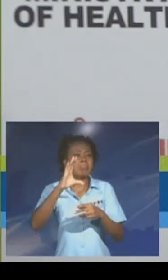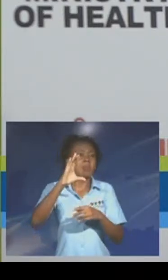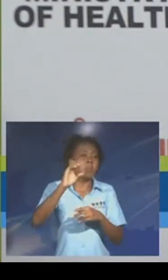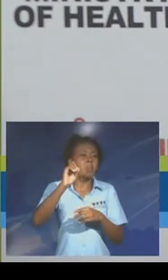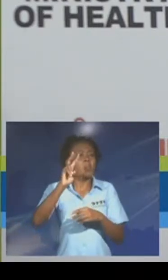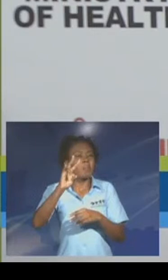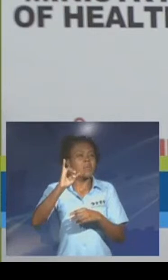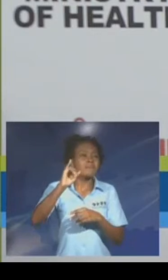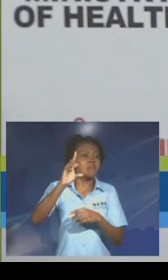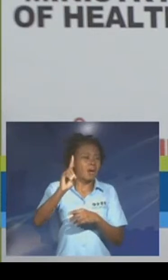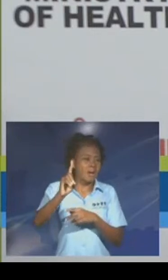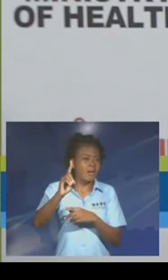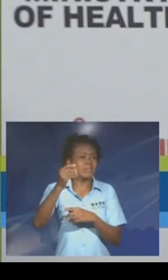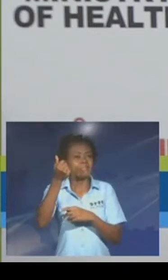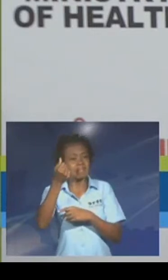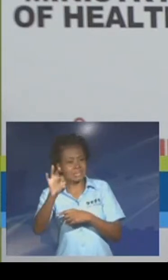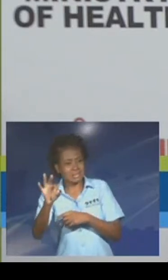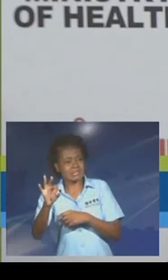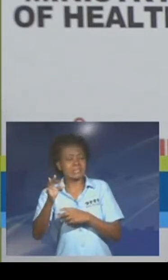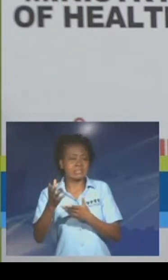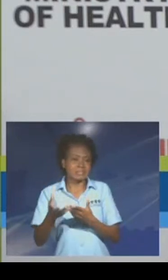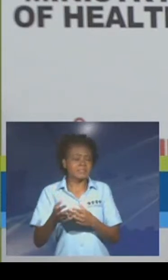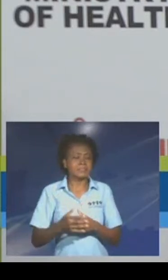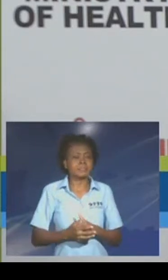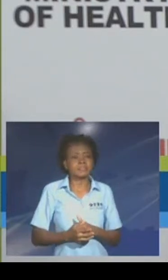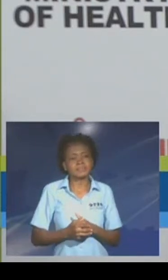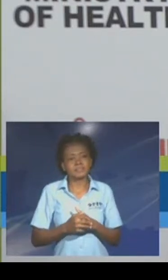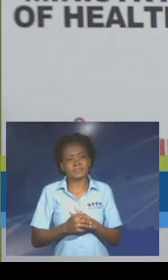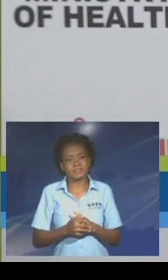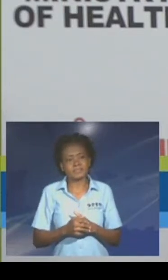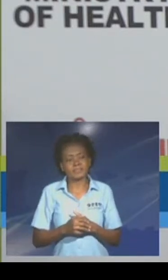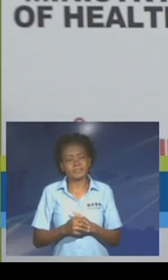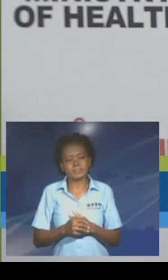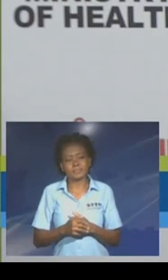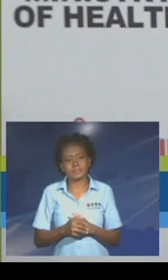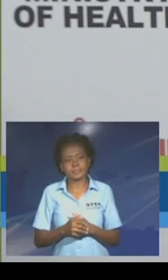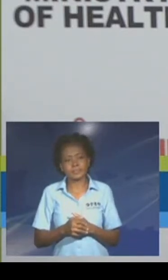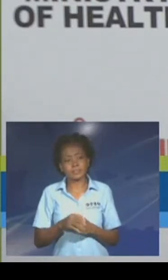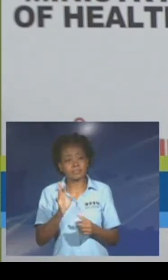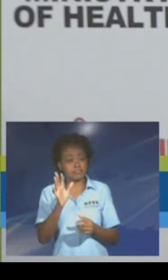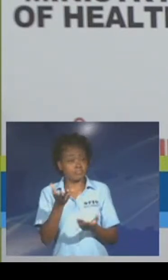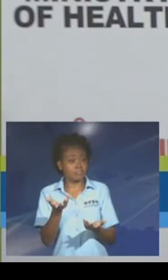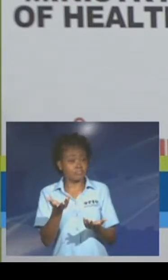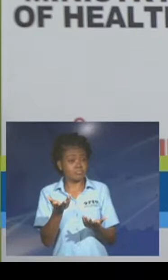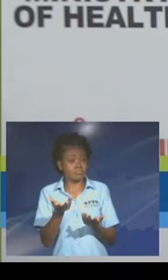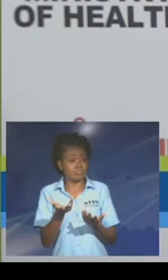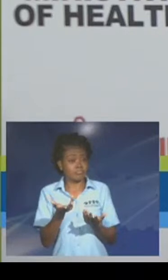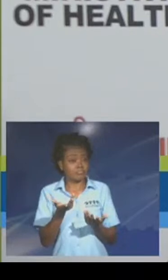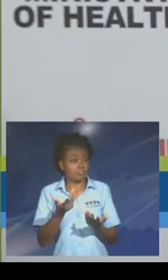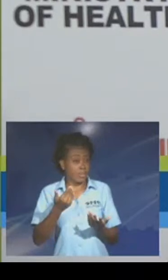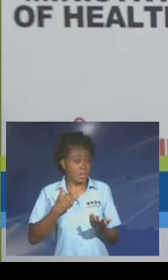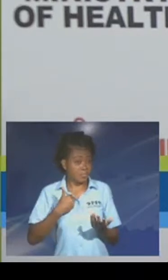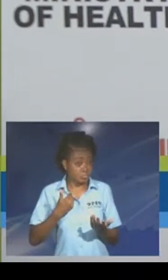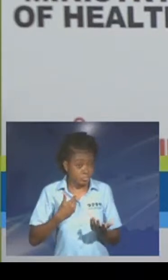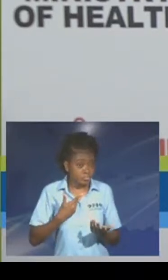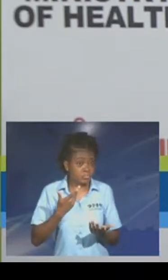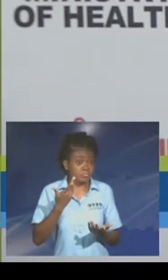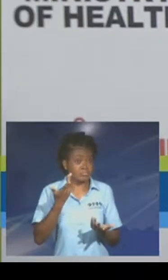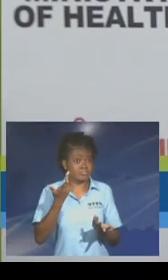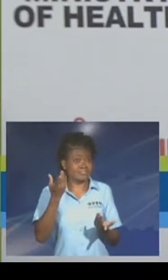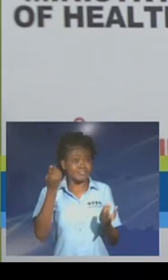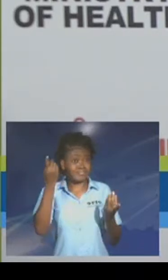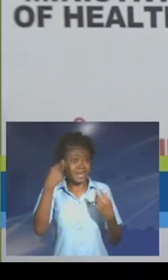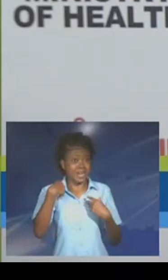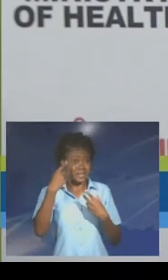not help. And let me give you another example. There is a virus called the Mayaro virus, correct? Only found in Mayaro in Trinidad and